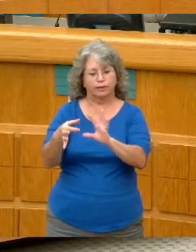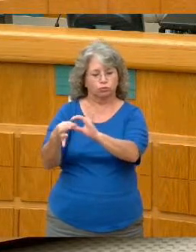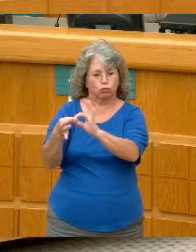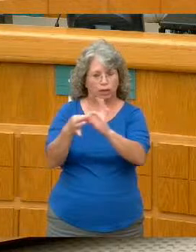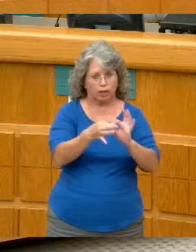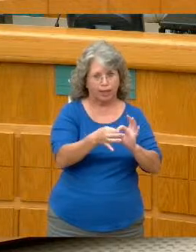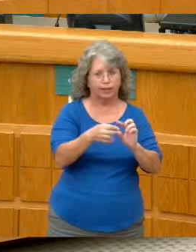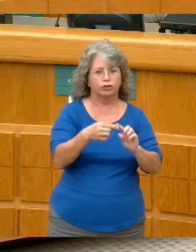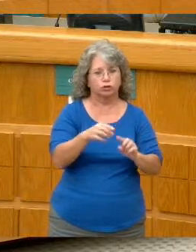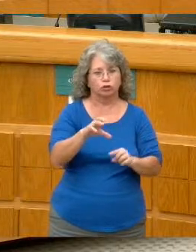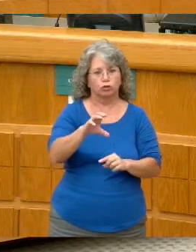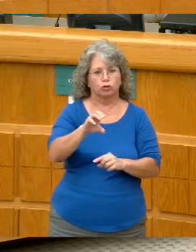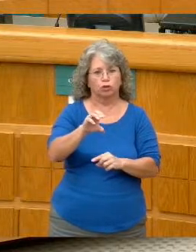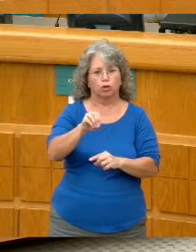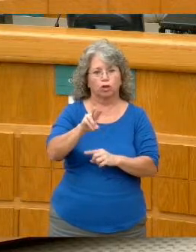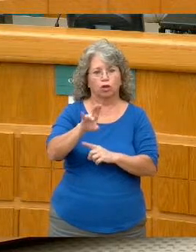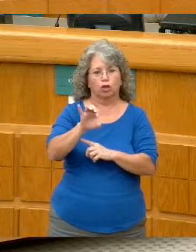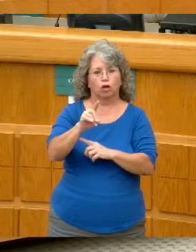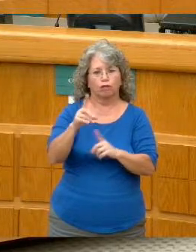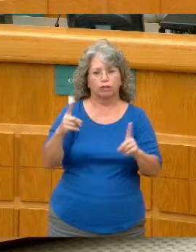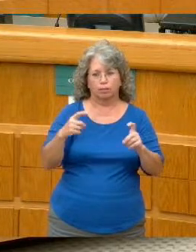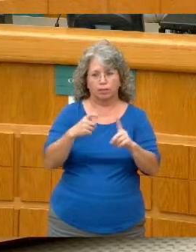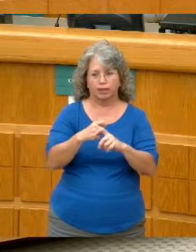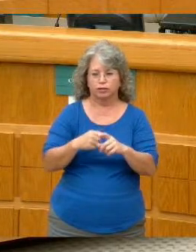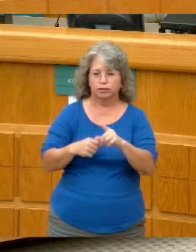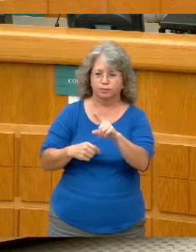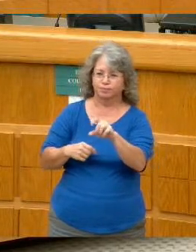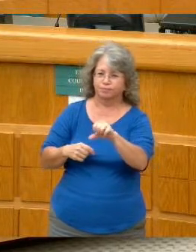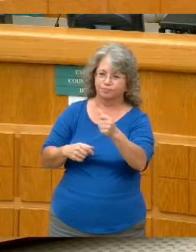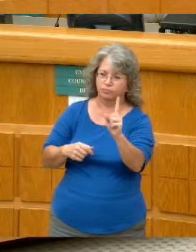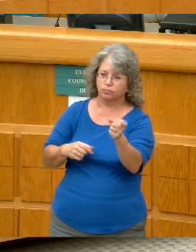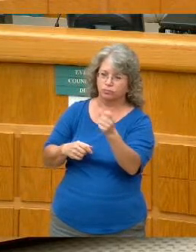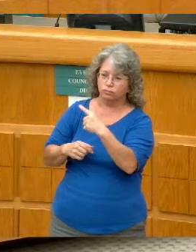long. Yeah.